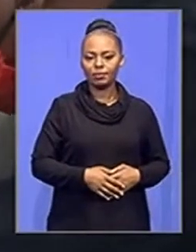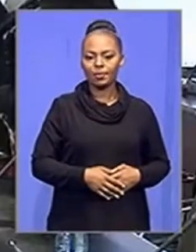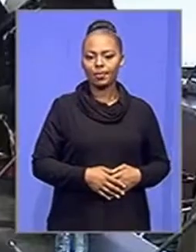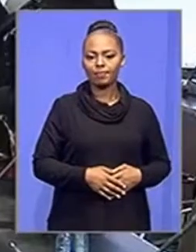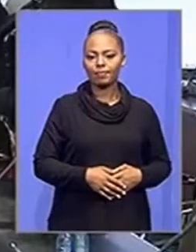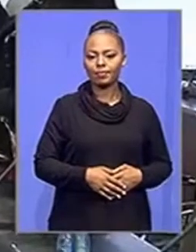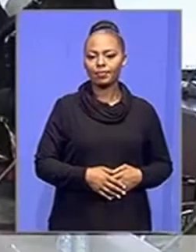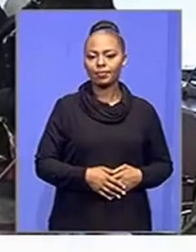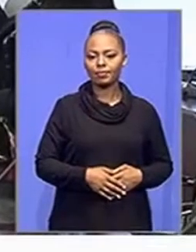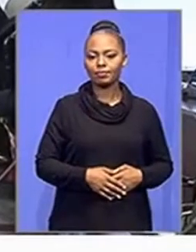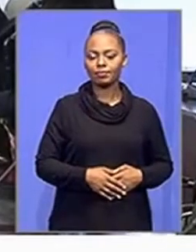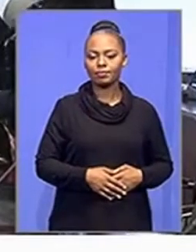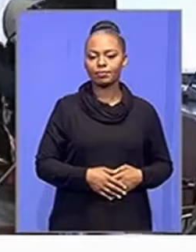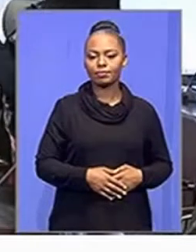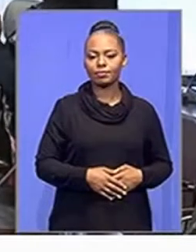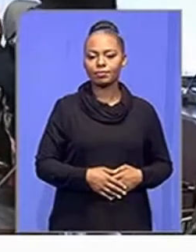Help me God.